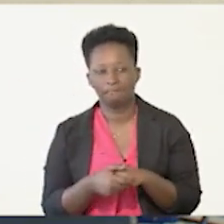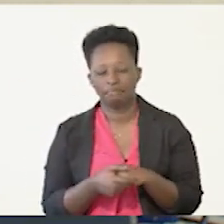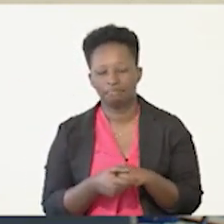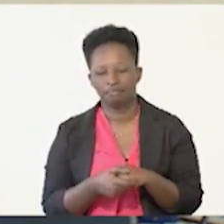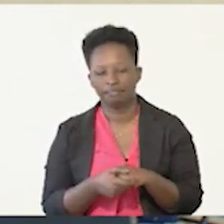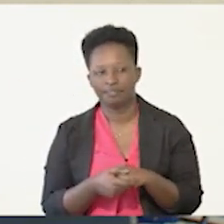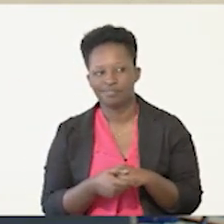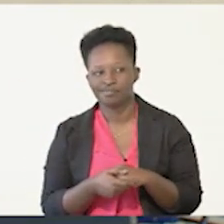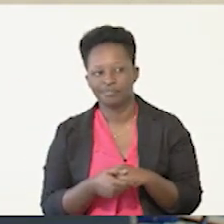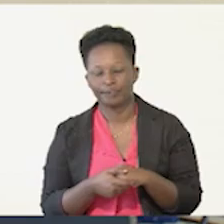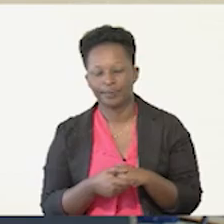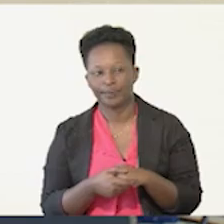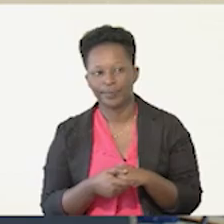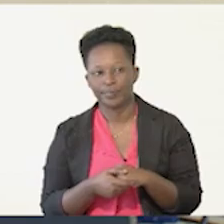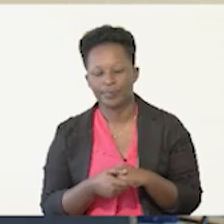income